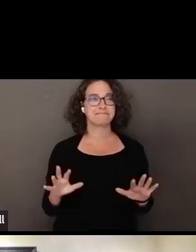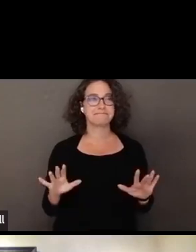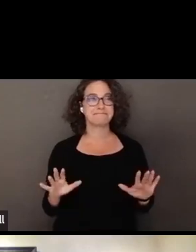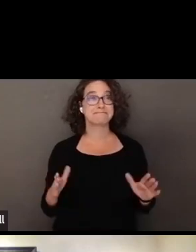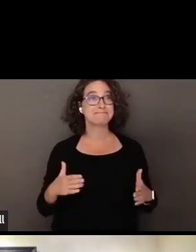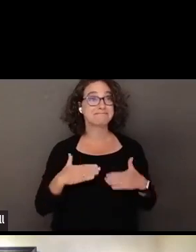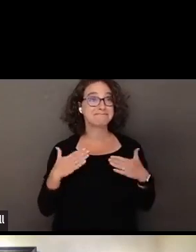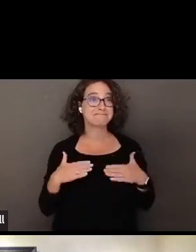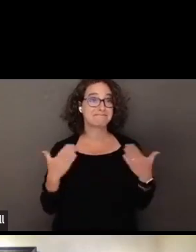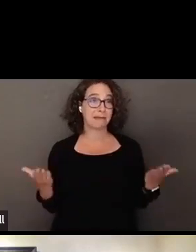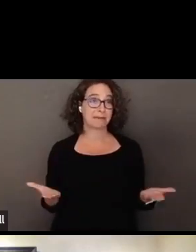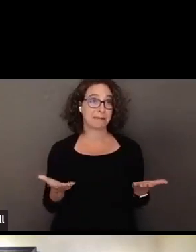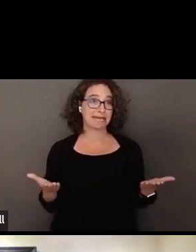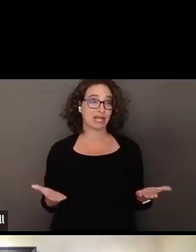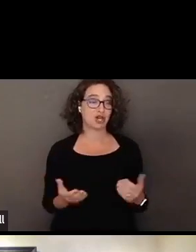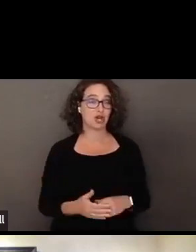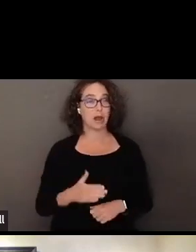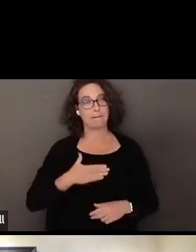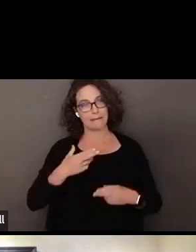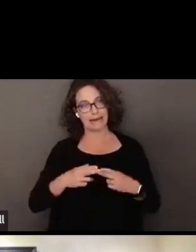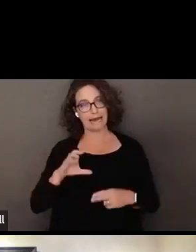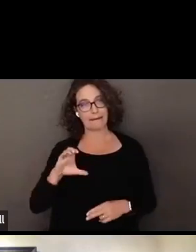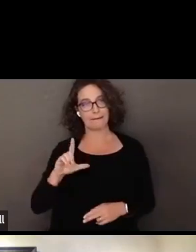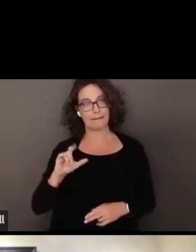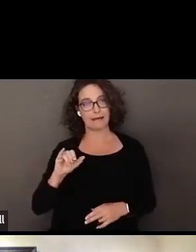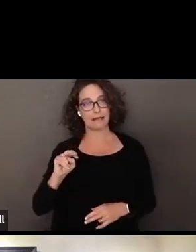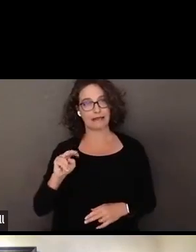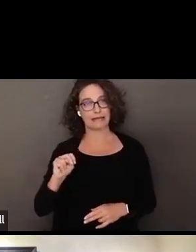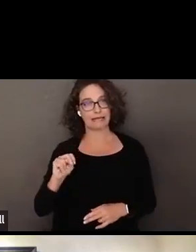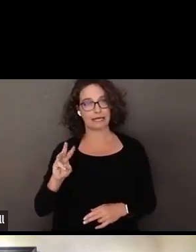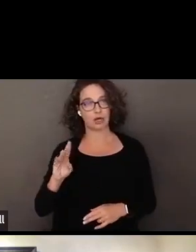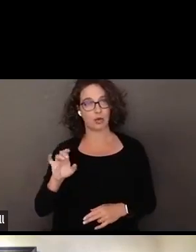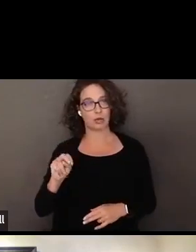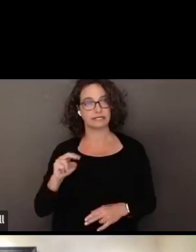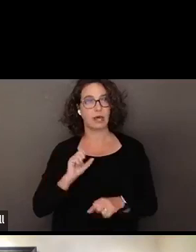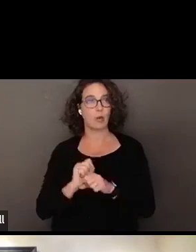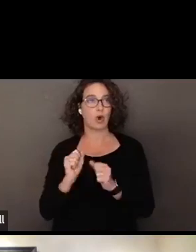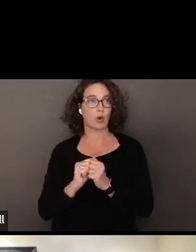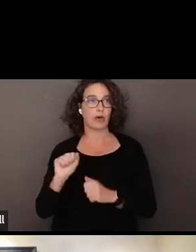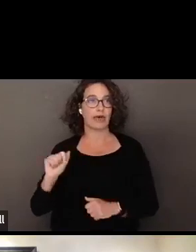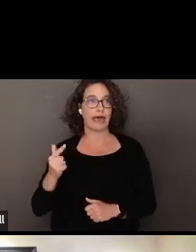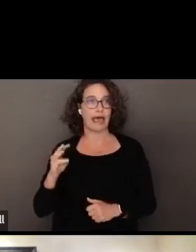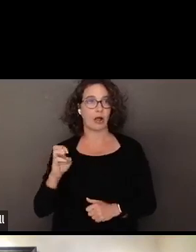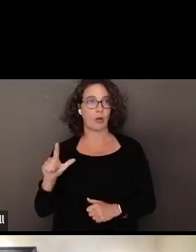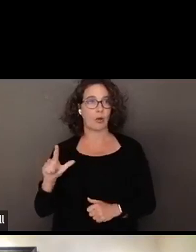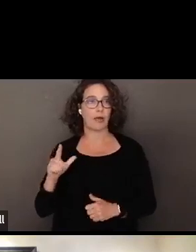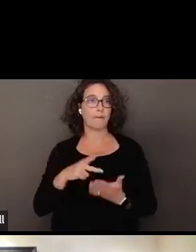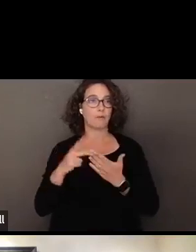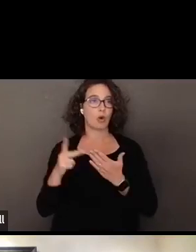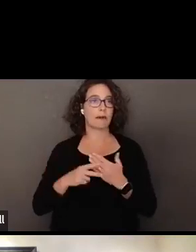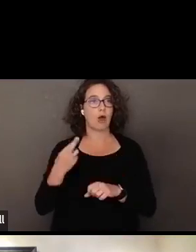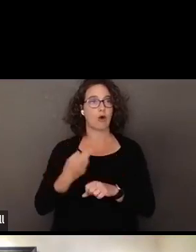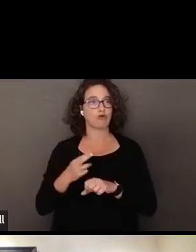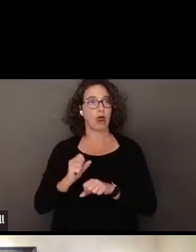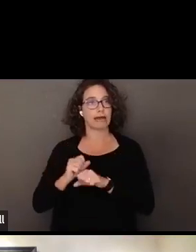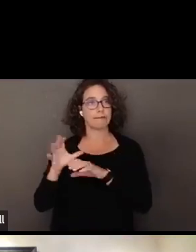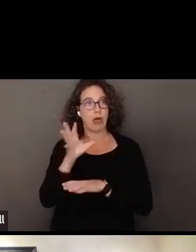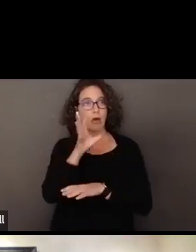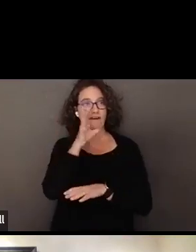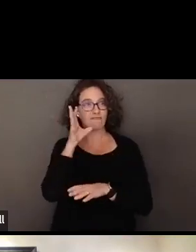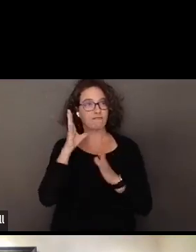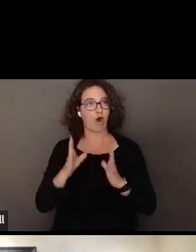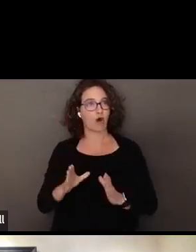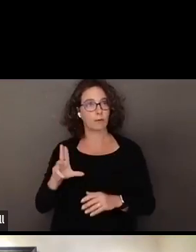Happy to be here. My name is Clinton Wilson. I work with AgWell, which is a program of Rocky Mountain Farmers Union. It's